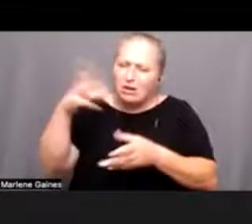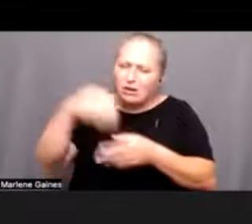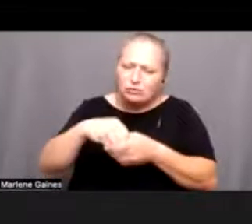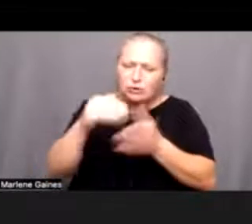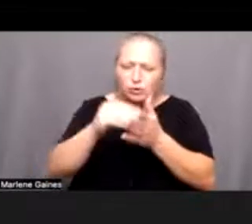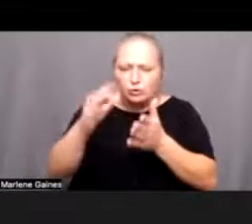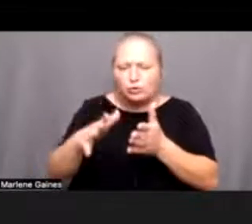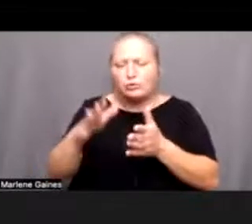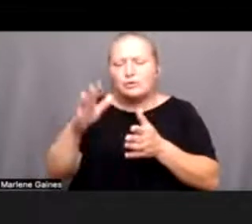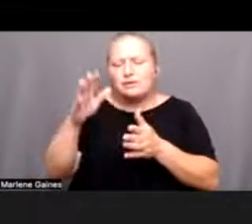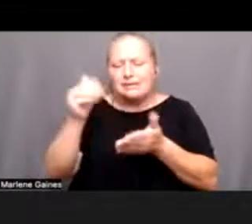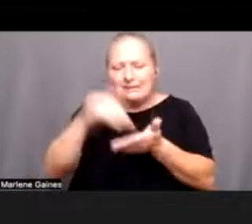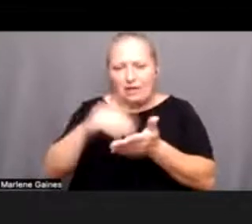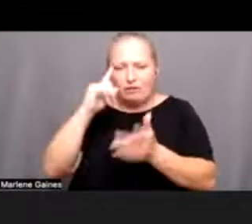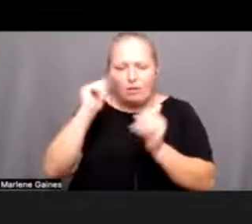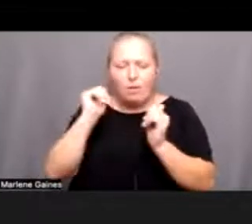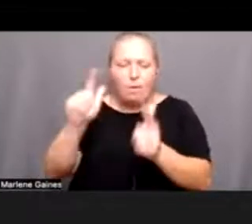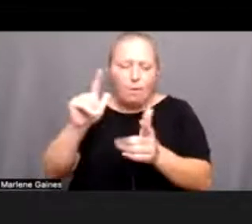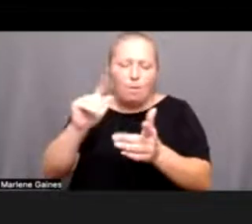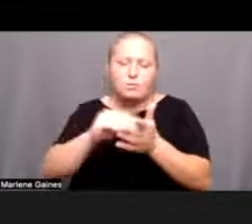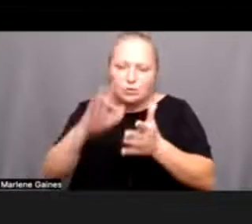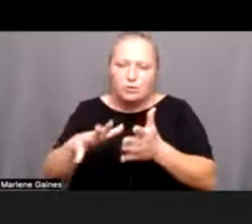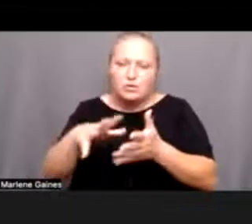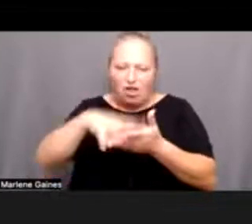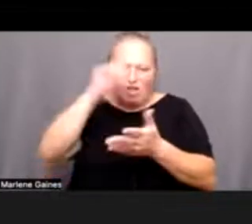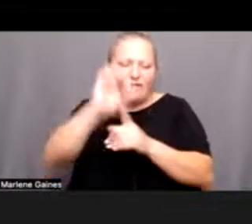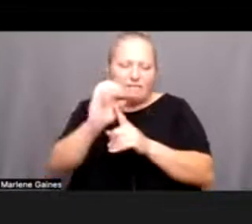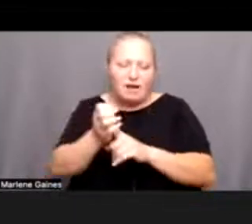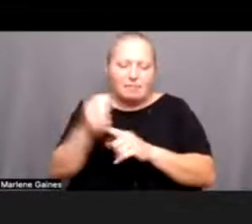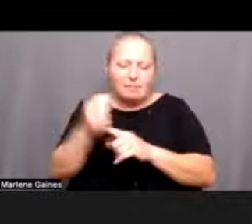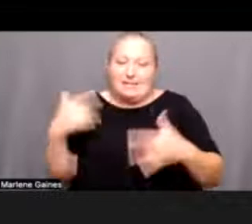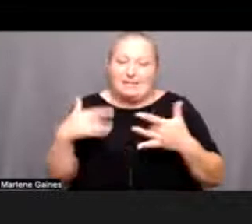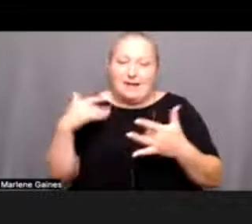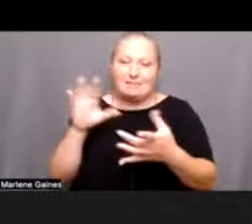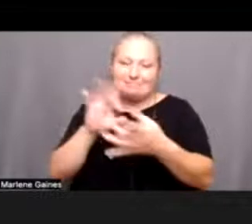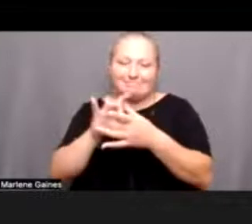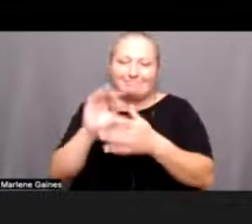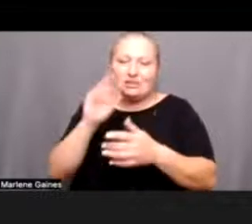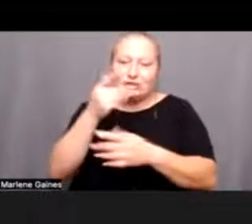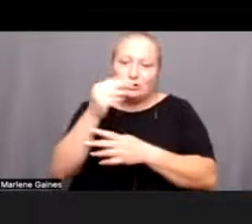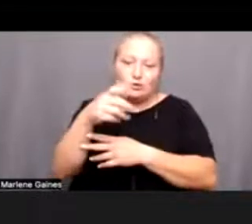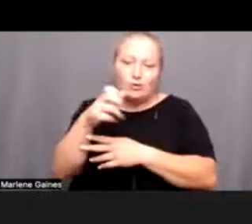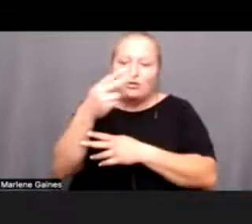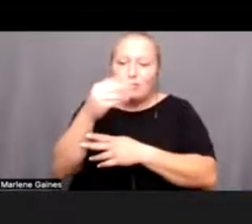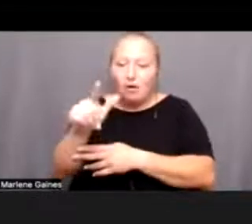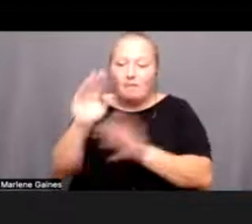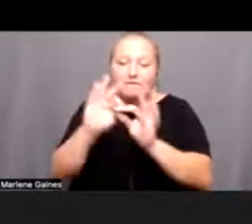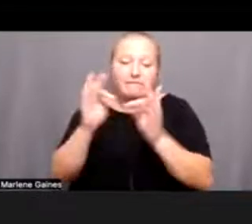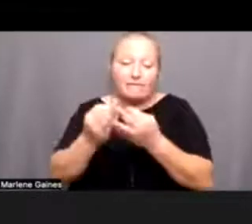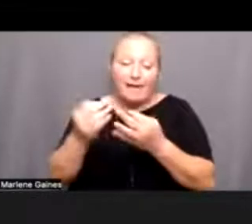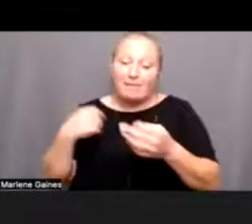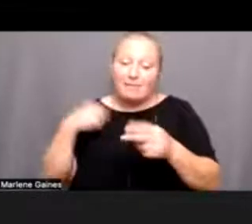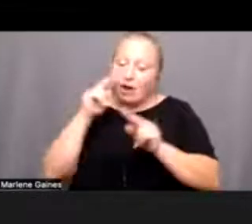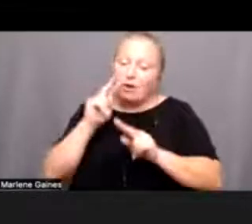learning environment for all students. I am excited to reconnect with my George Hall family, and I look forward